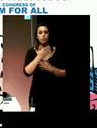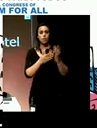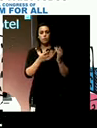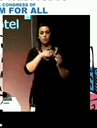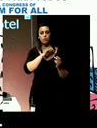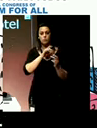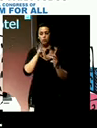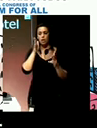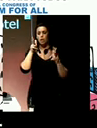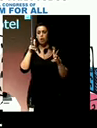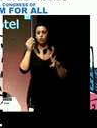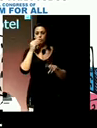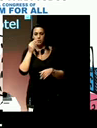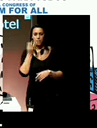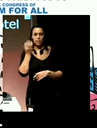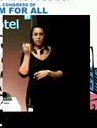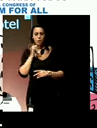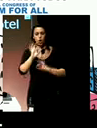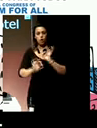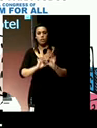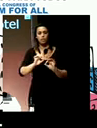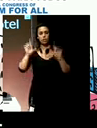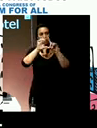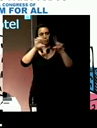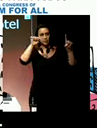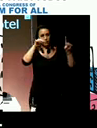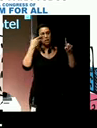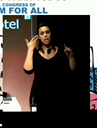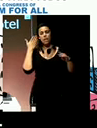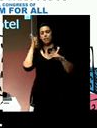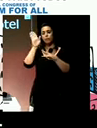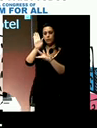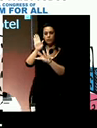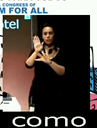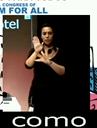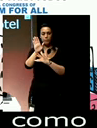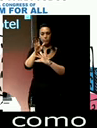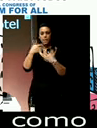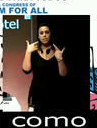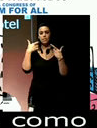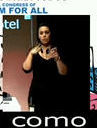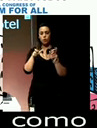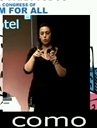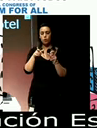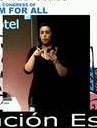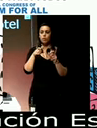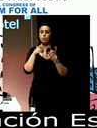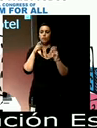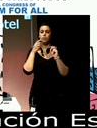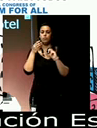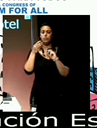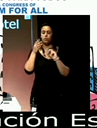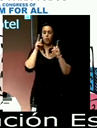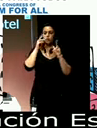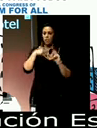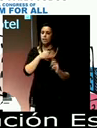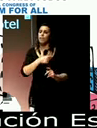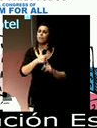This federation is a unique entrepreneurial organization representing the hotel industry